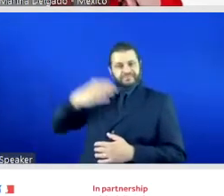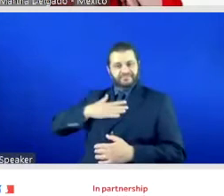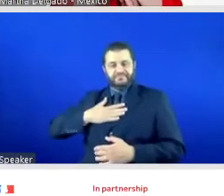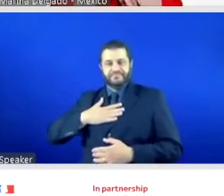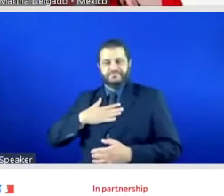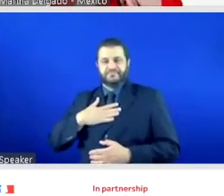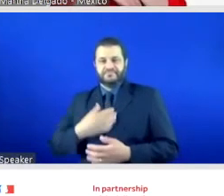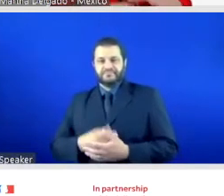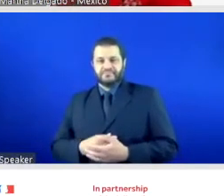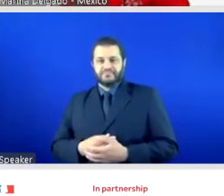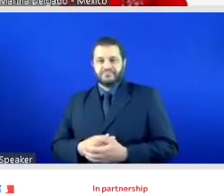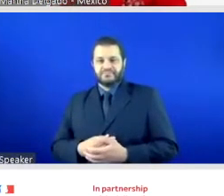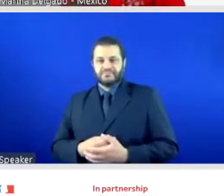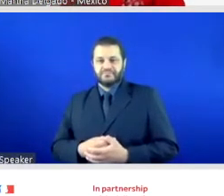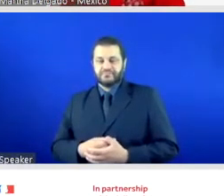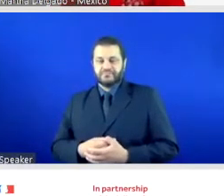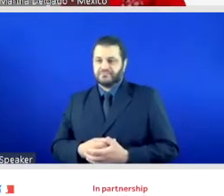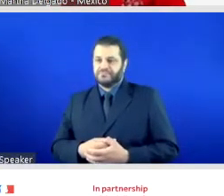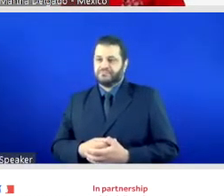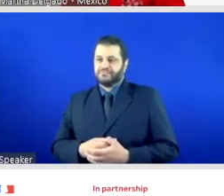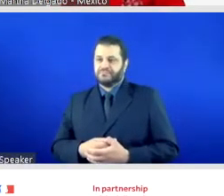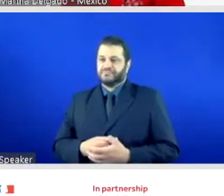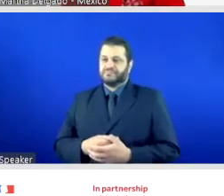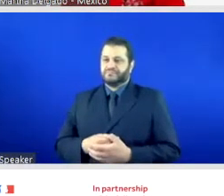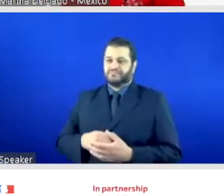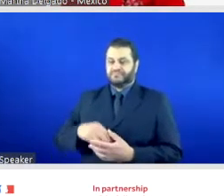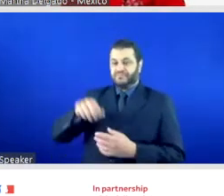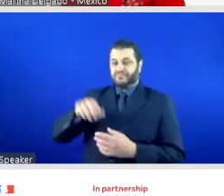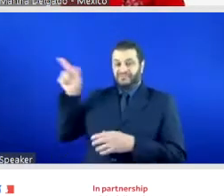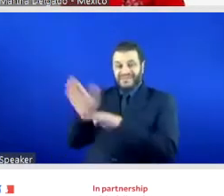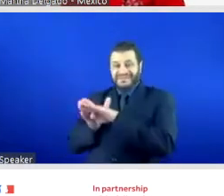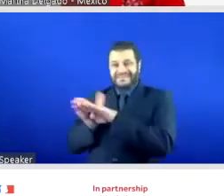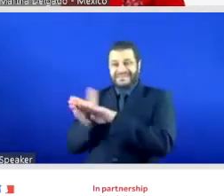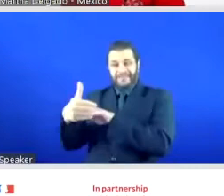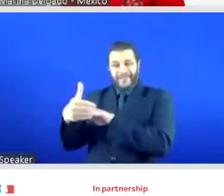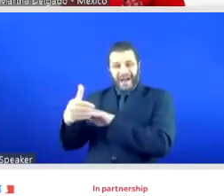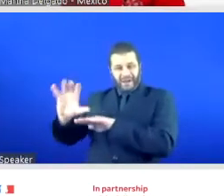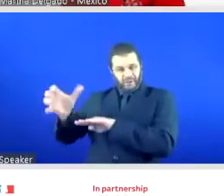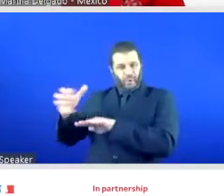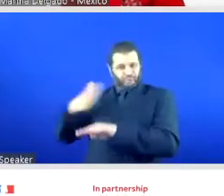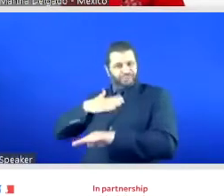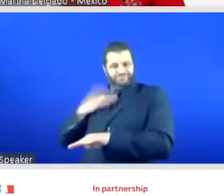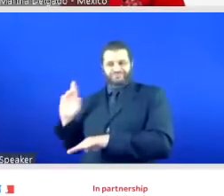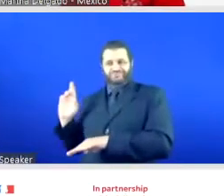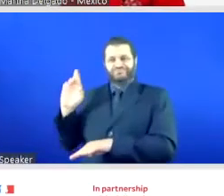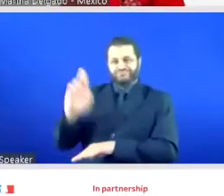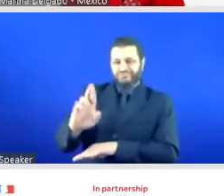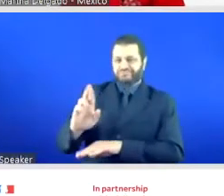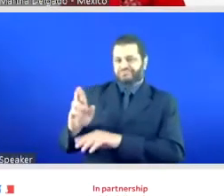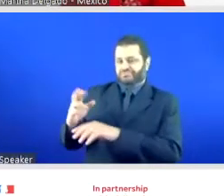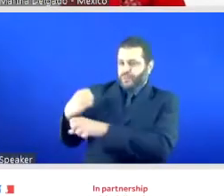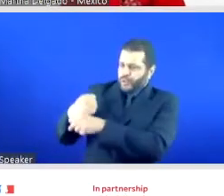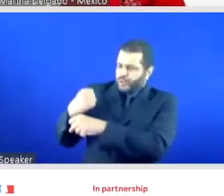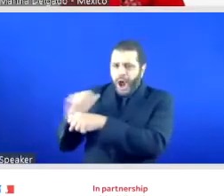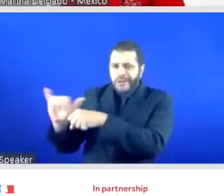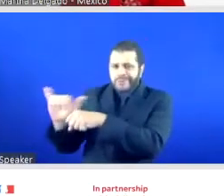in decision-making when designing and implementing risk prevention strategies that are relevant to the environmental